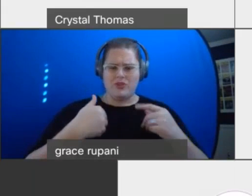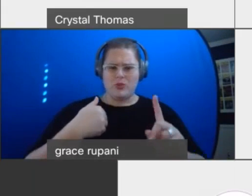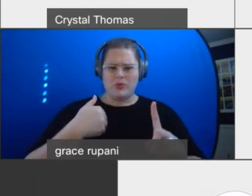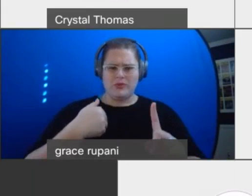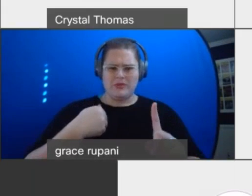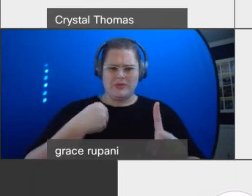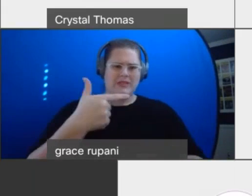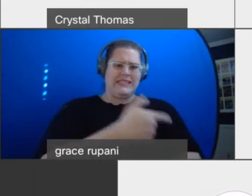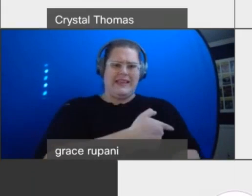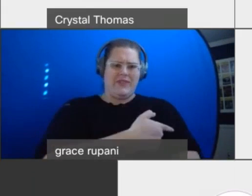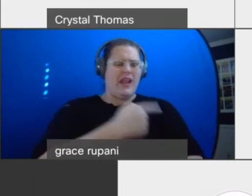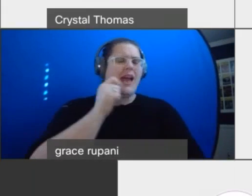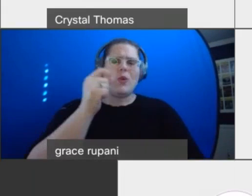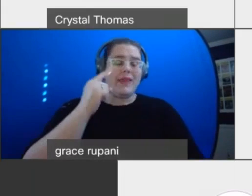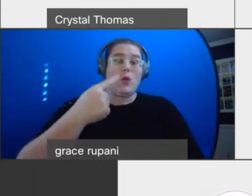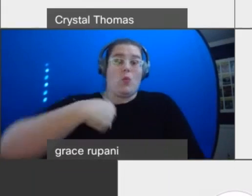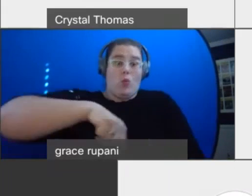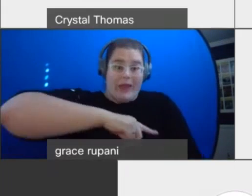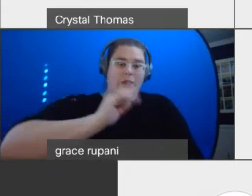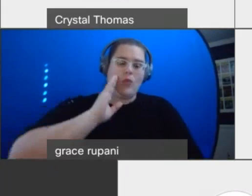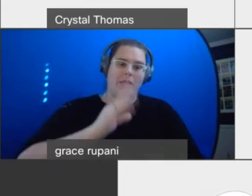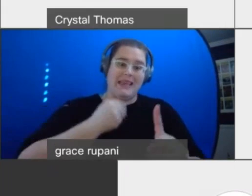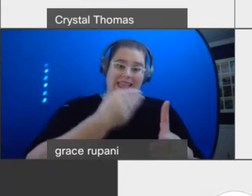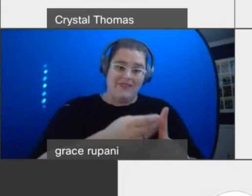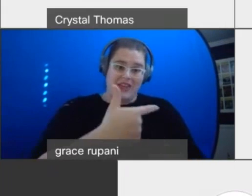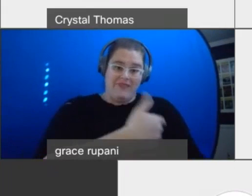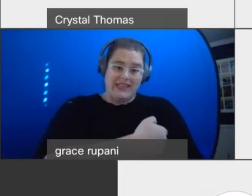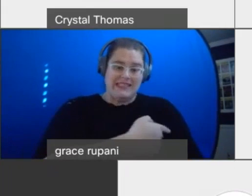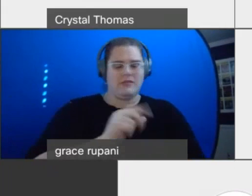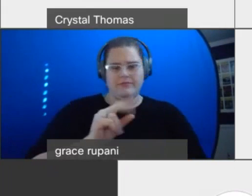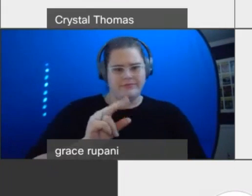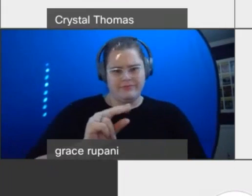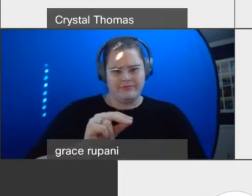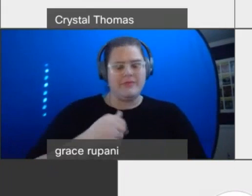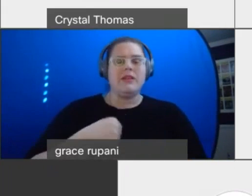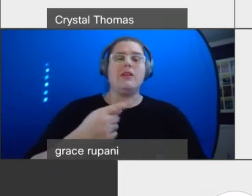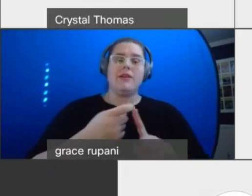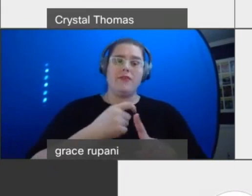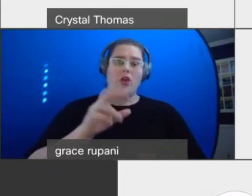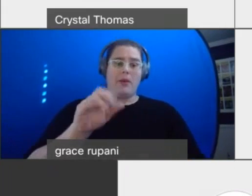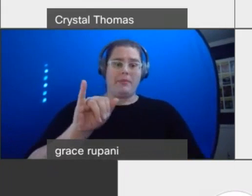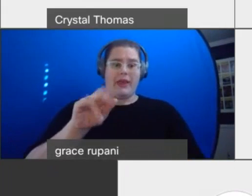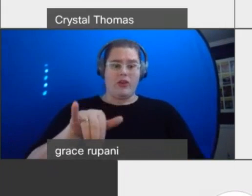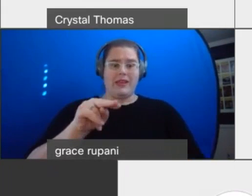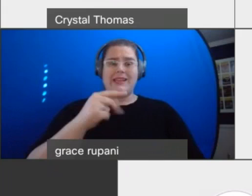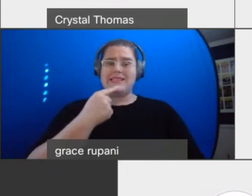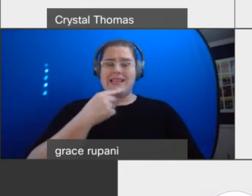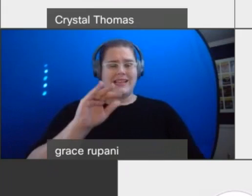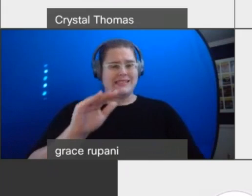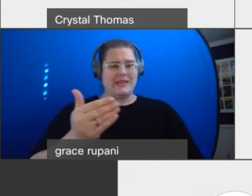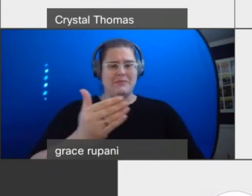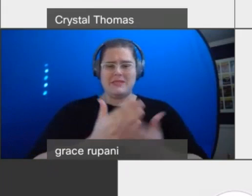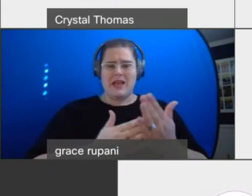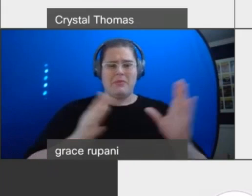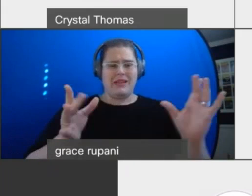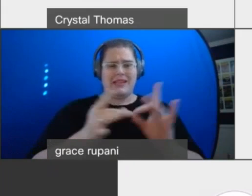we will be giving it. So from what I heard Karen saying, and unfortunately it seems there's some connection issues right now for